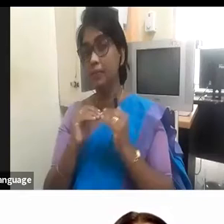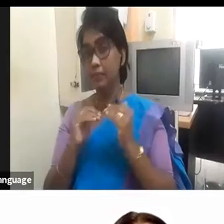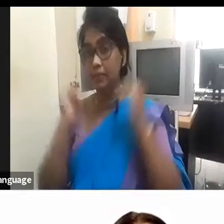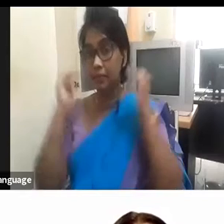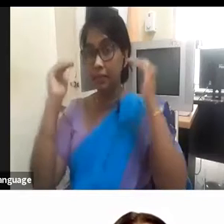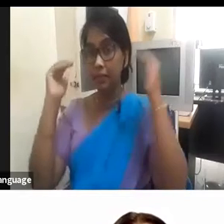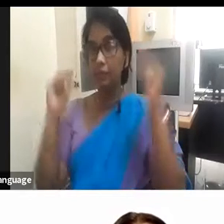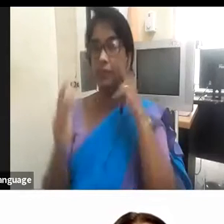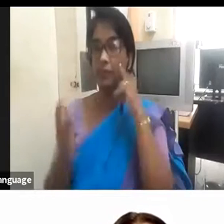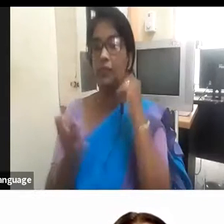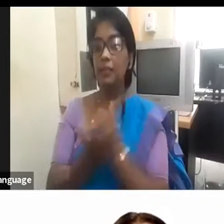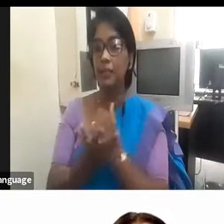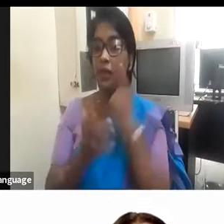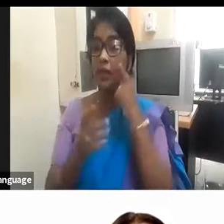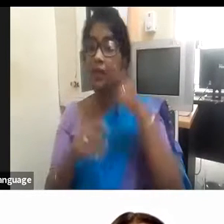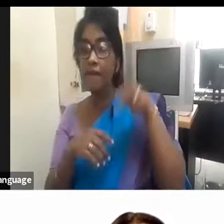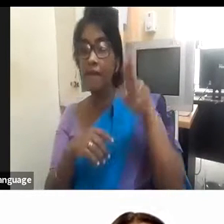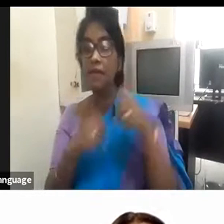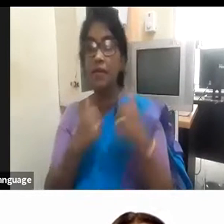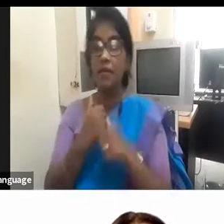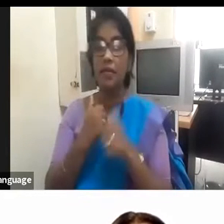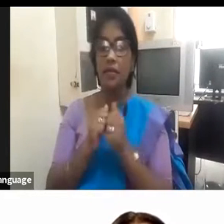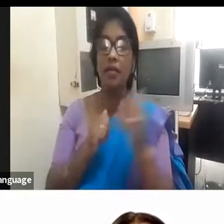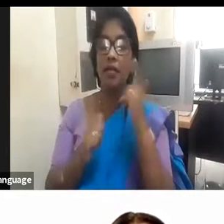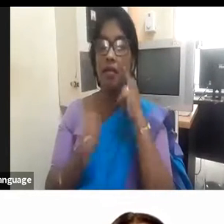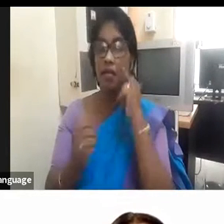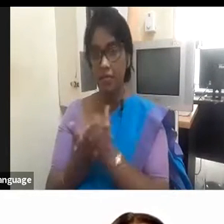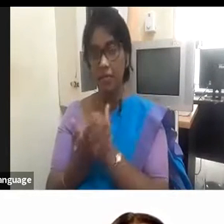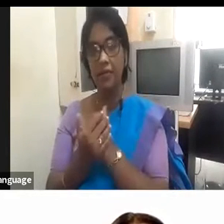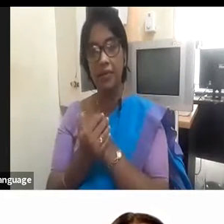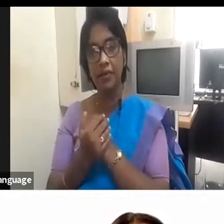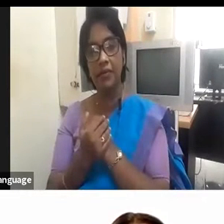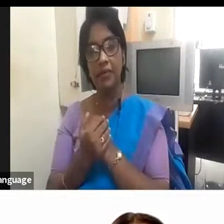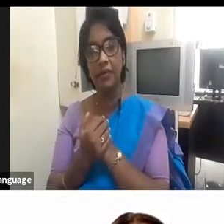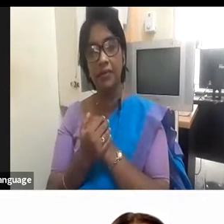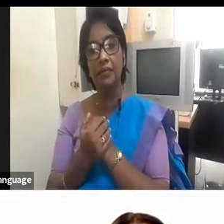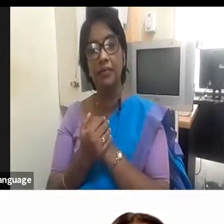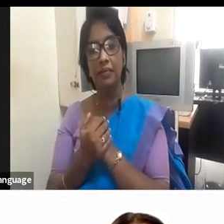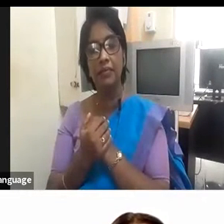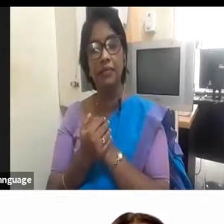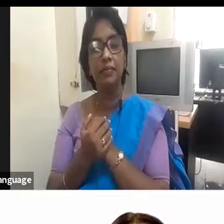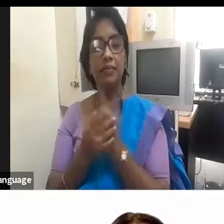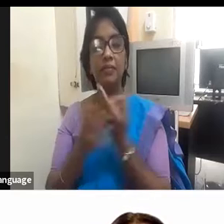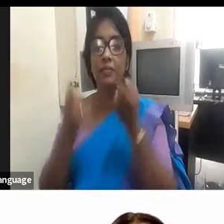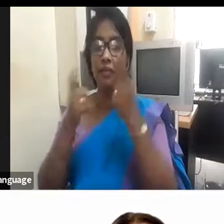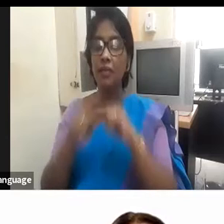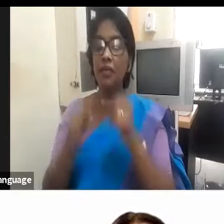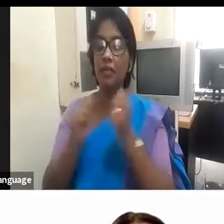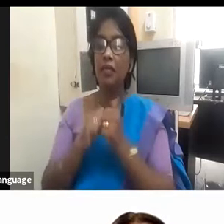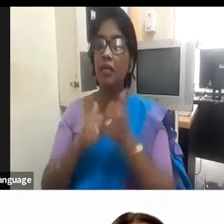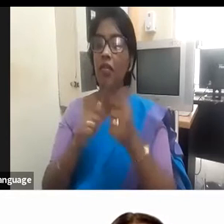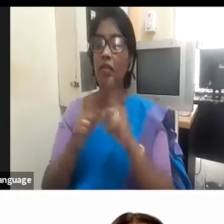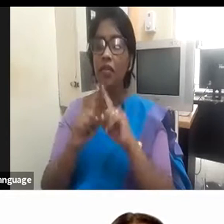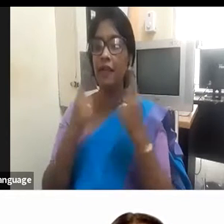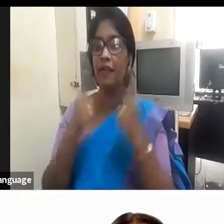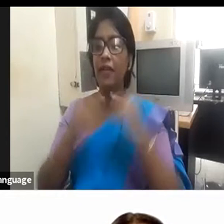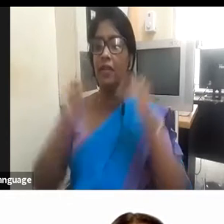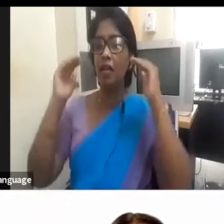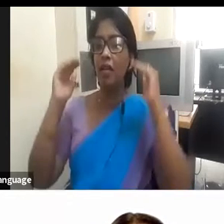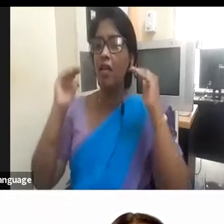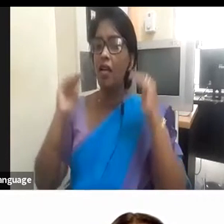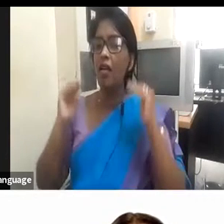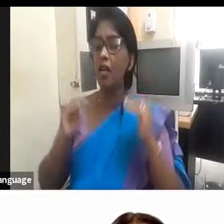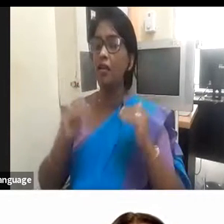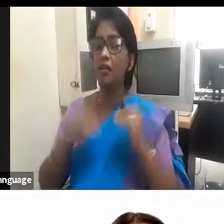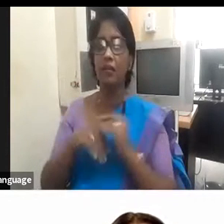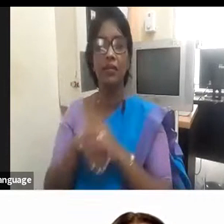The more higher you go in the organization, again, the diversity becomes challenged and something that we need to work together